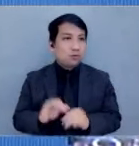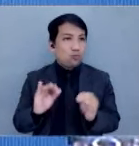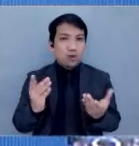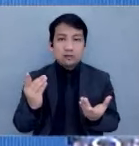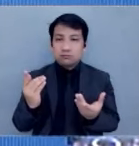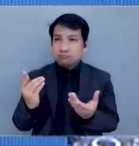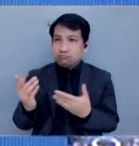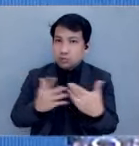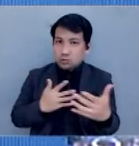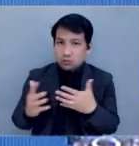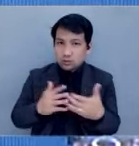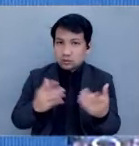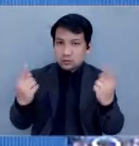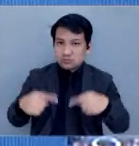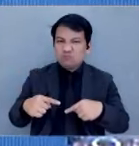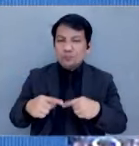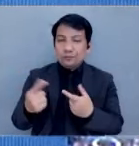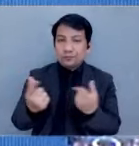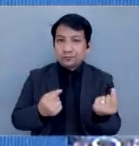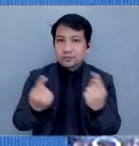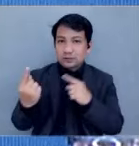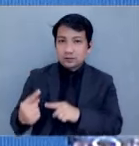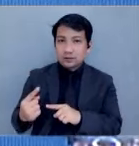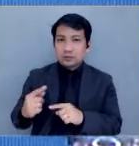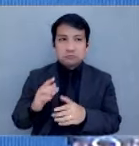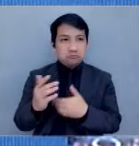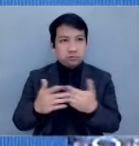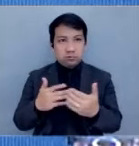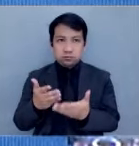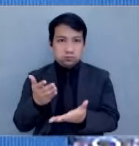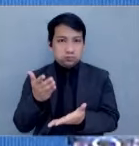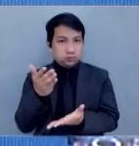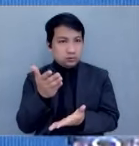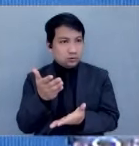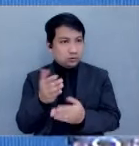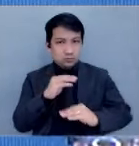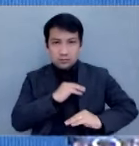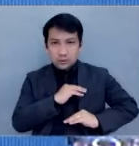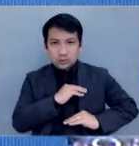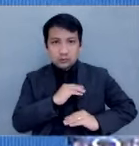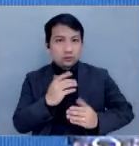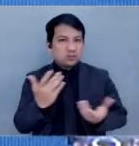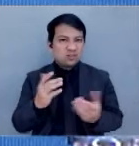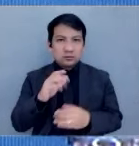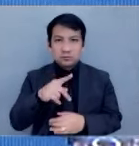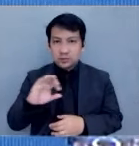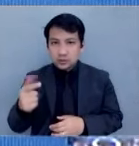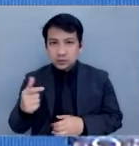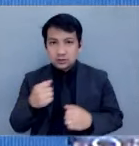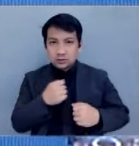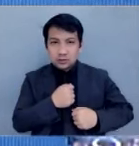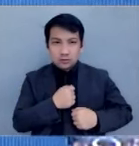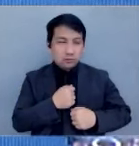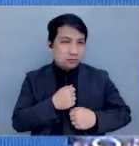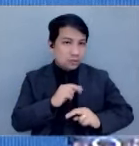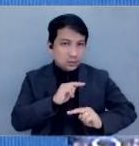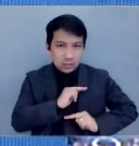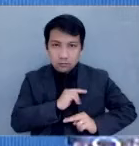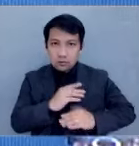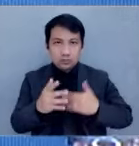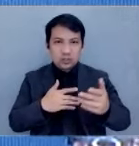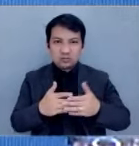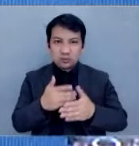whatever their designation are, whether they're merchant marine or coast guard or actual gray vessels or